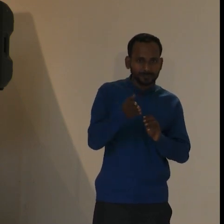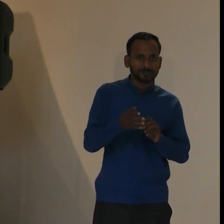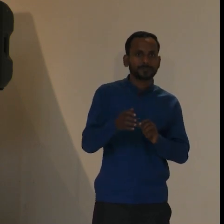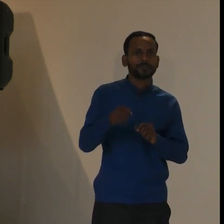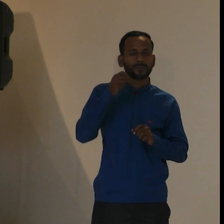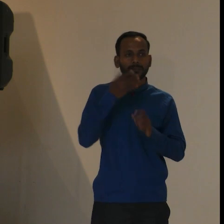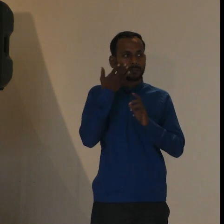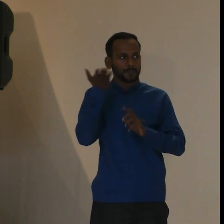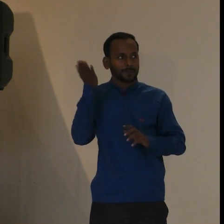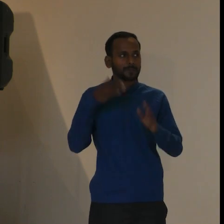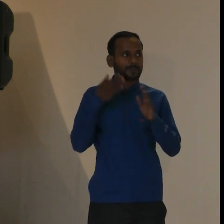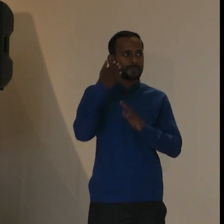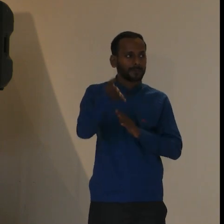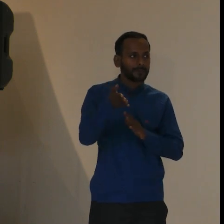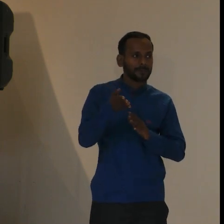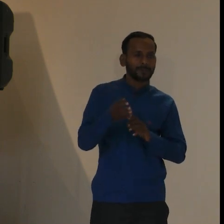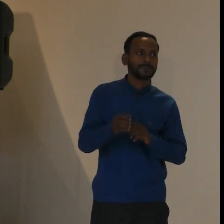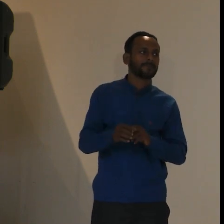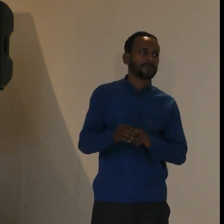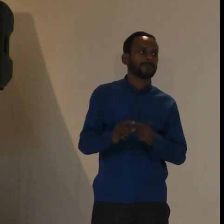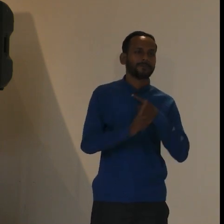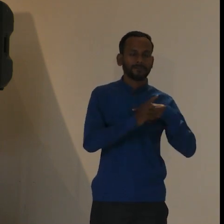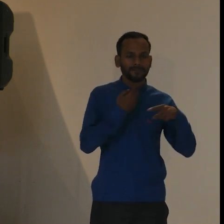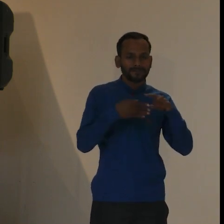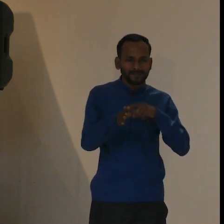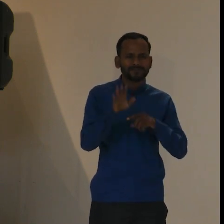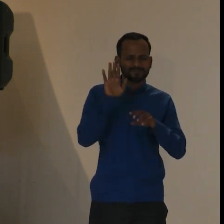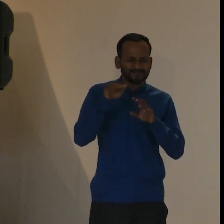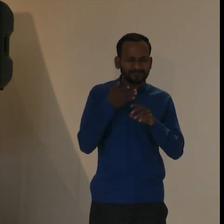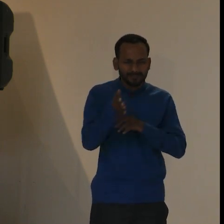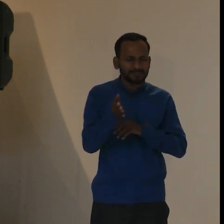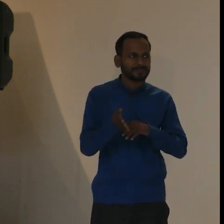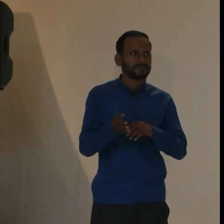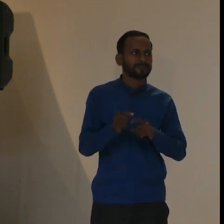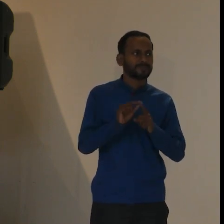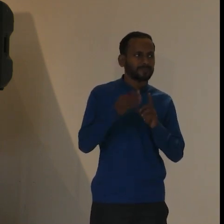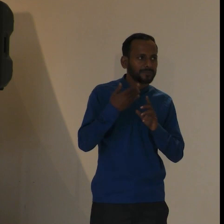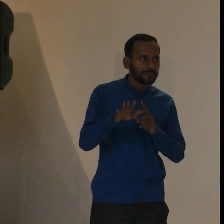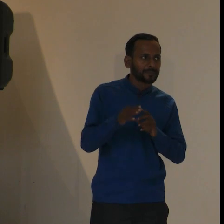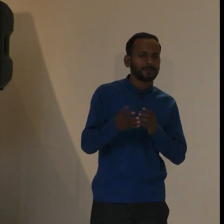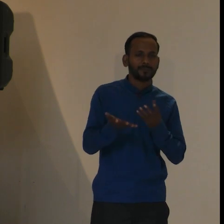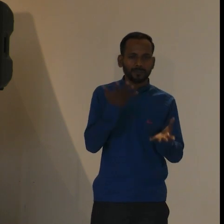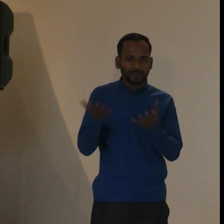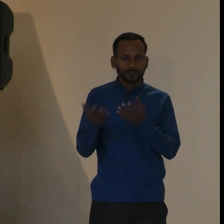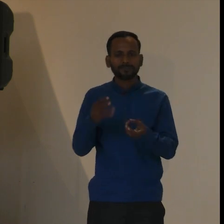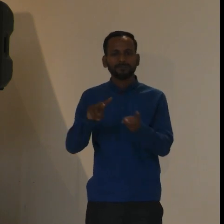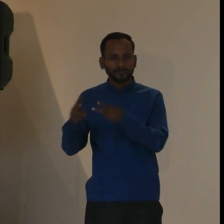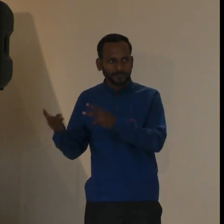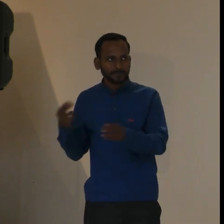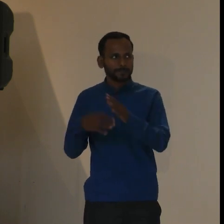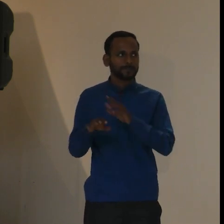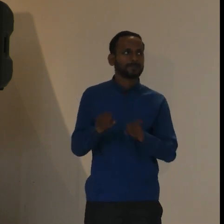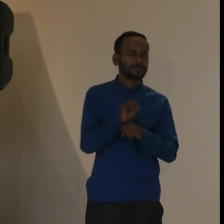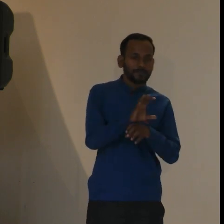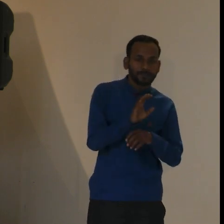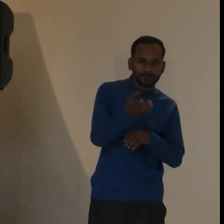Protestant community is very different from the music of the Catholic community, right? The kind of instruments, St. Andrew's uses a pipe organ, the Catholic church